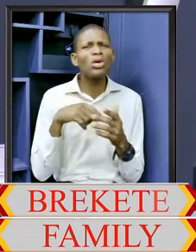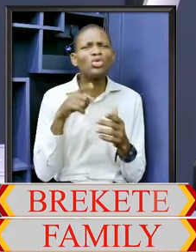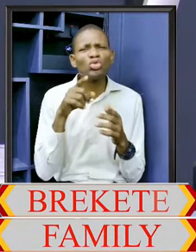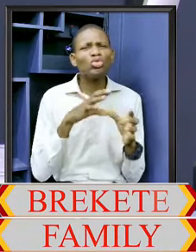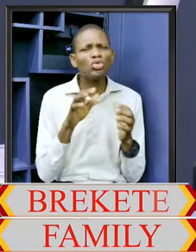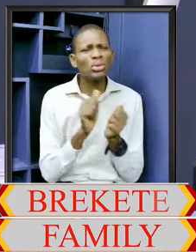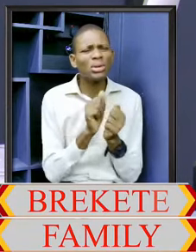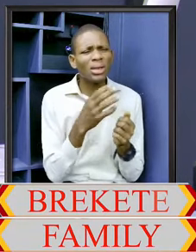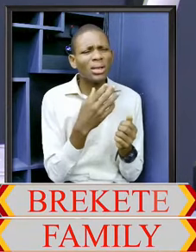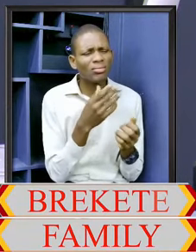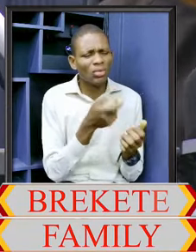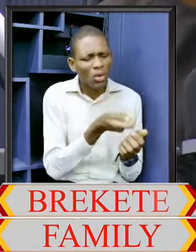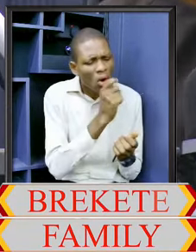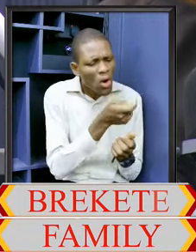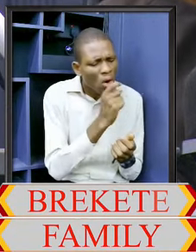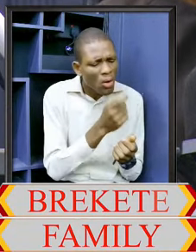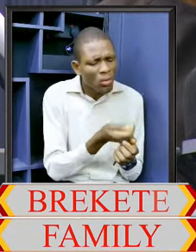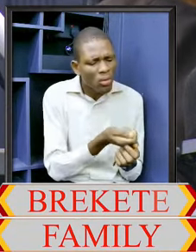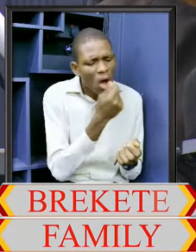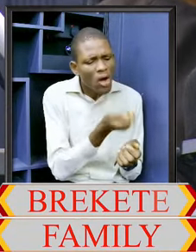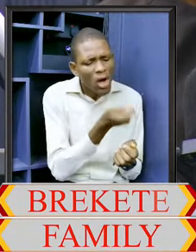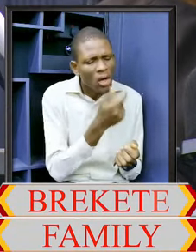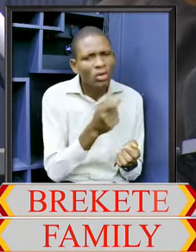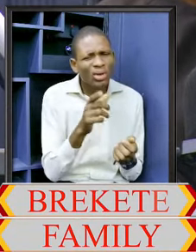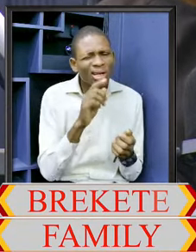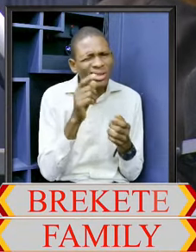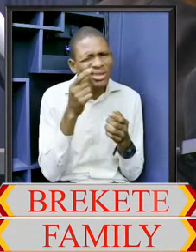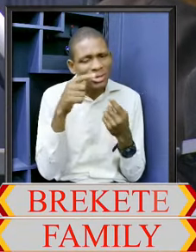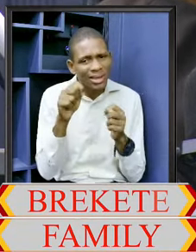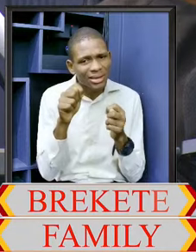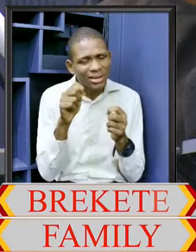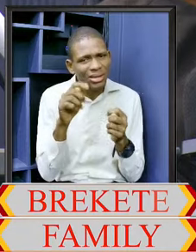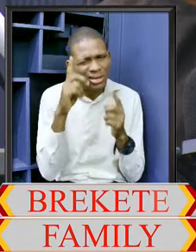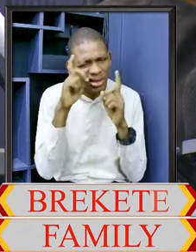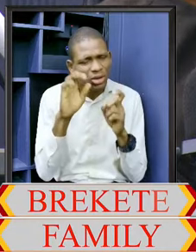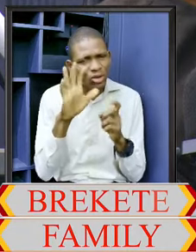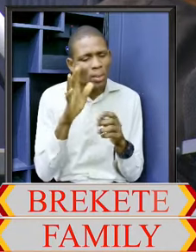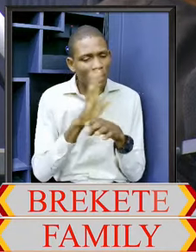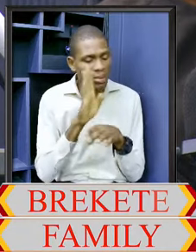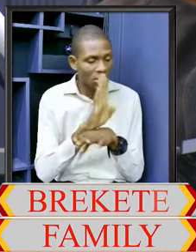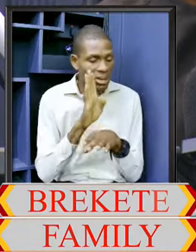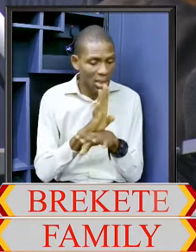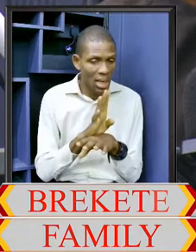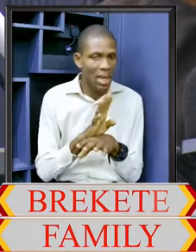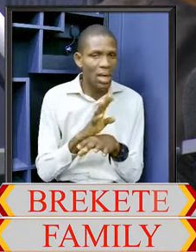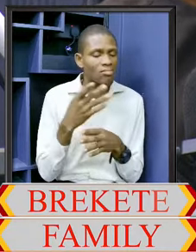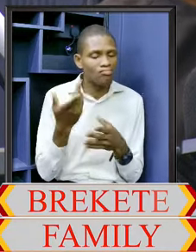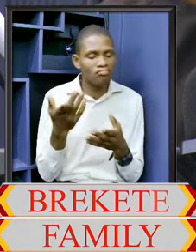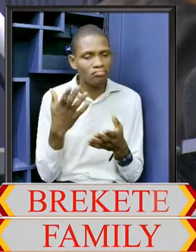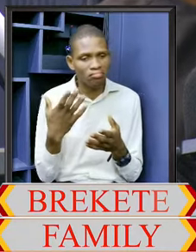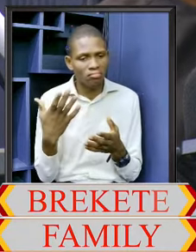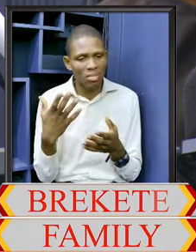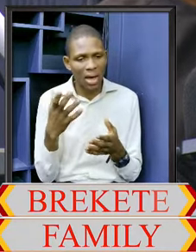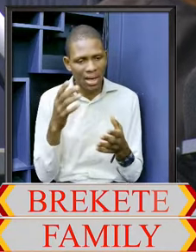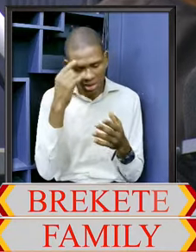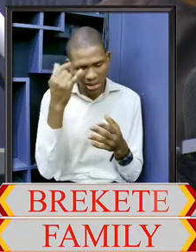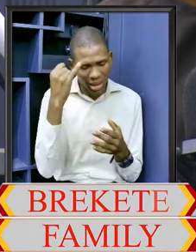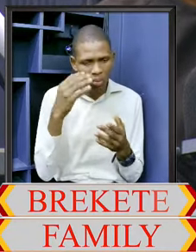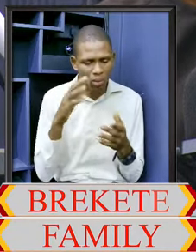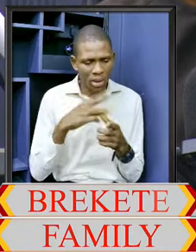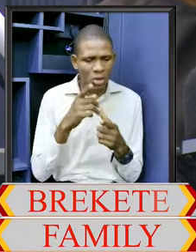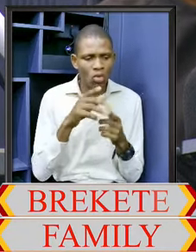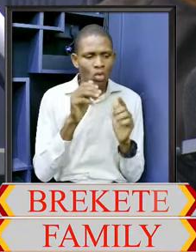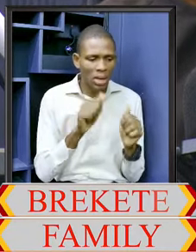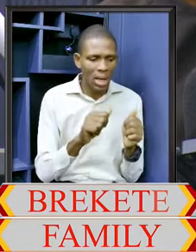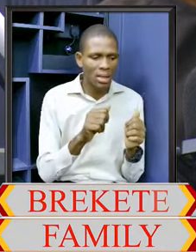One, I de test my business acumen. Whether can I really multiply money? So I de sell granite, I de learn about granite. From 10,000, I